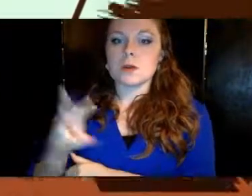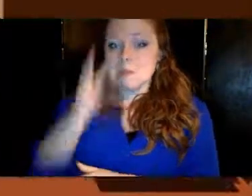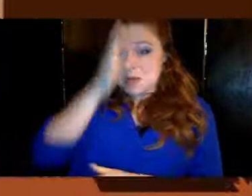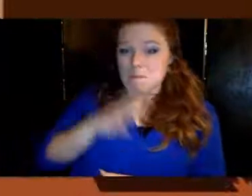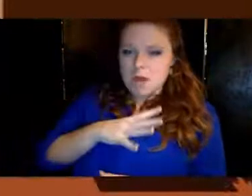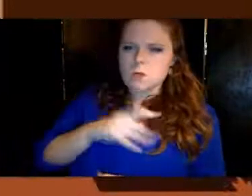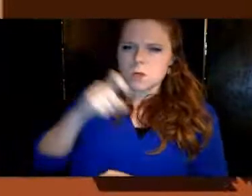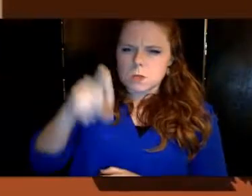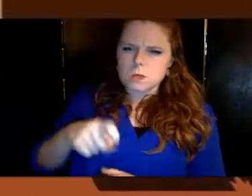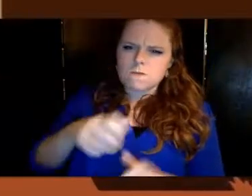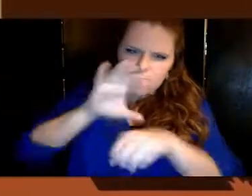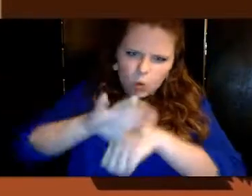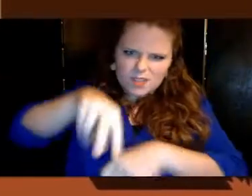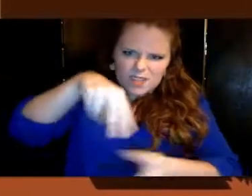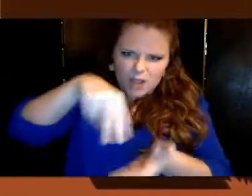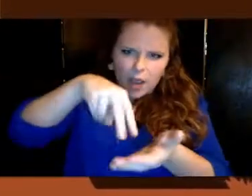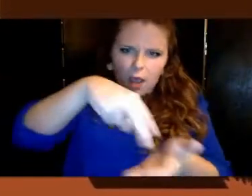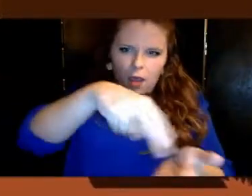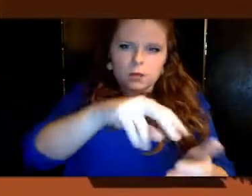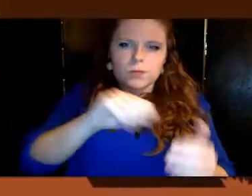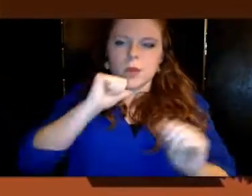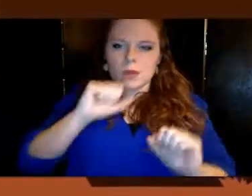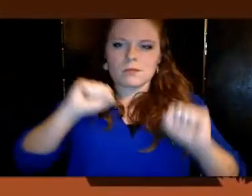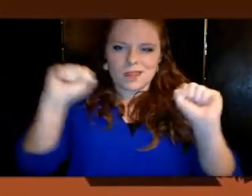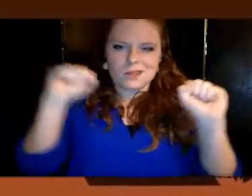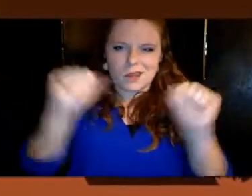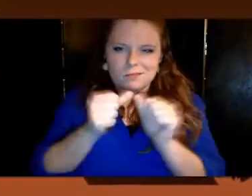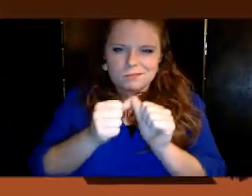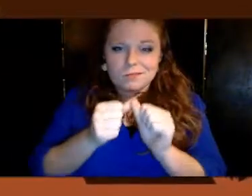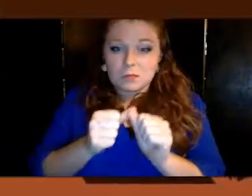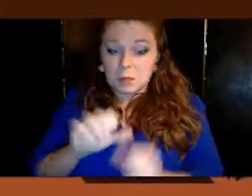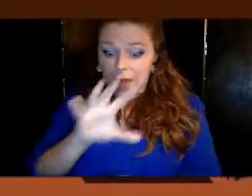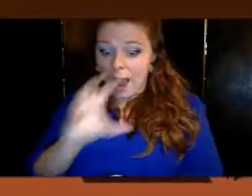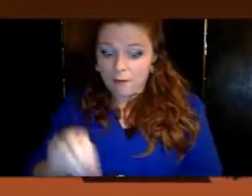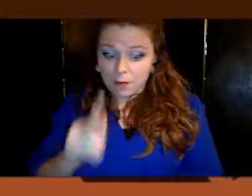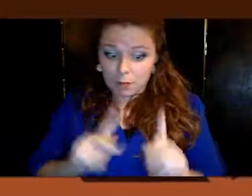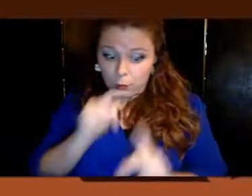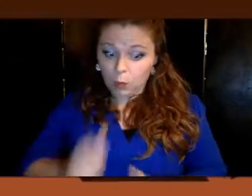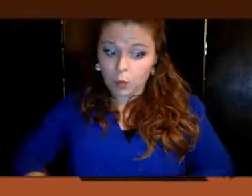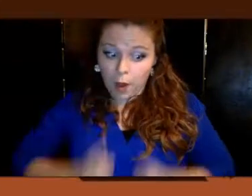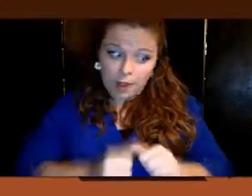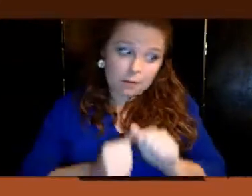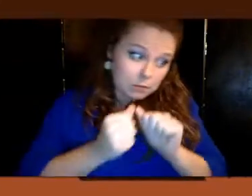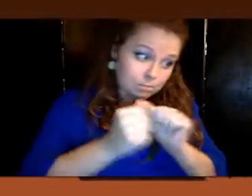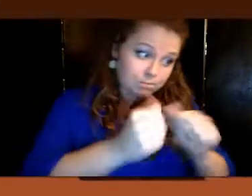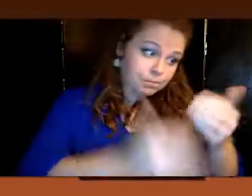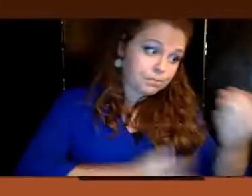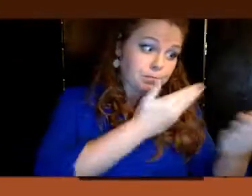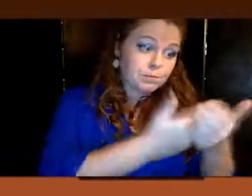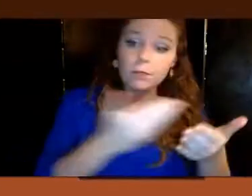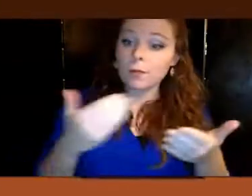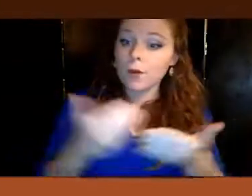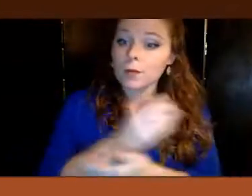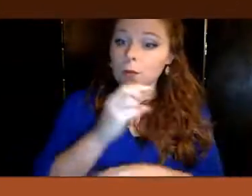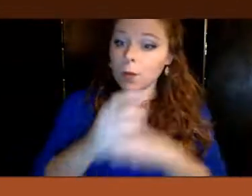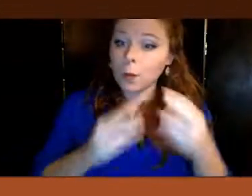curb rebellion. What happened to those Africans who reached the New World, and how the legacy of slavery still affects their descendants